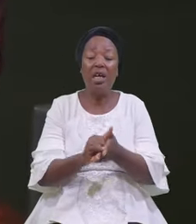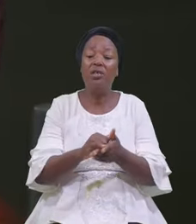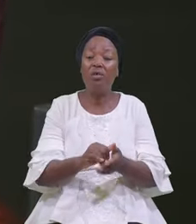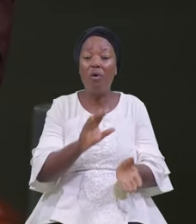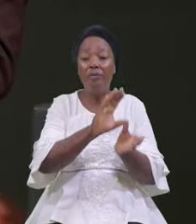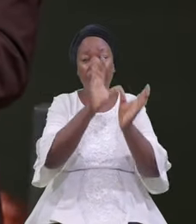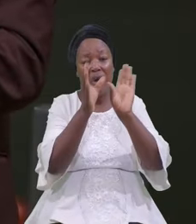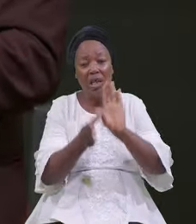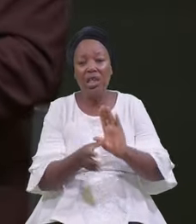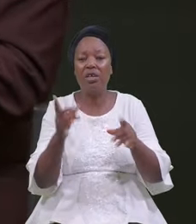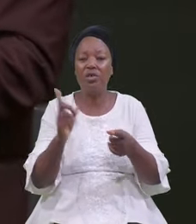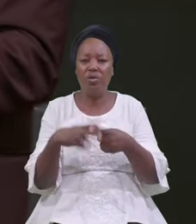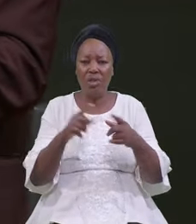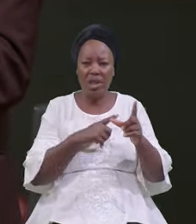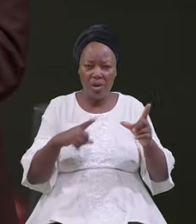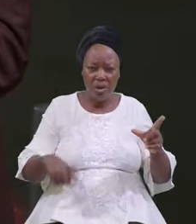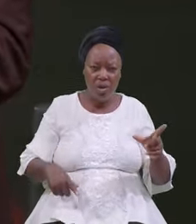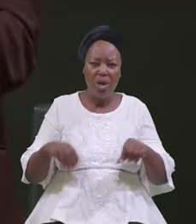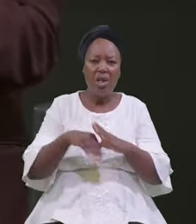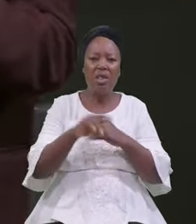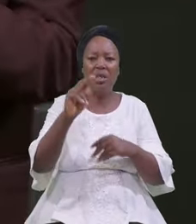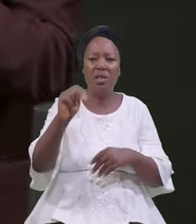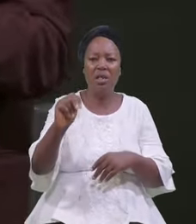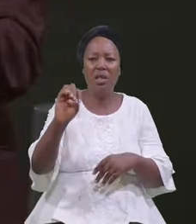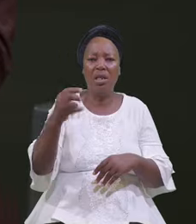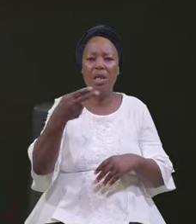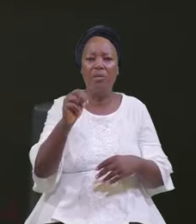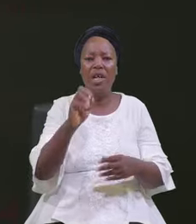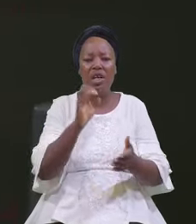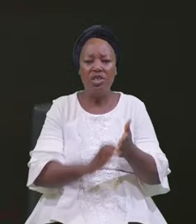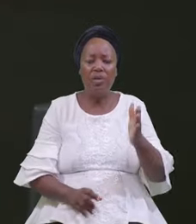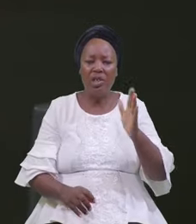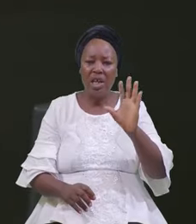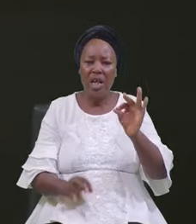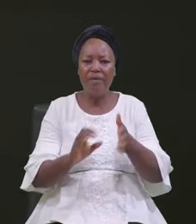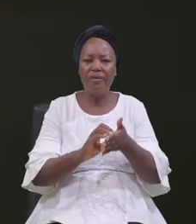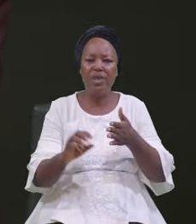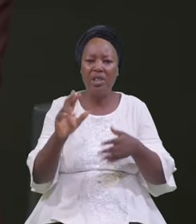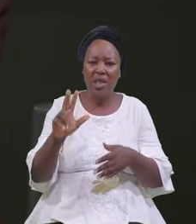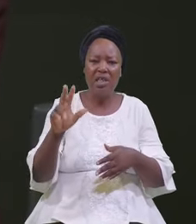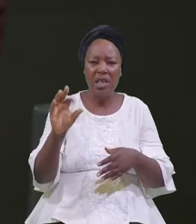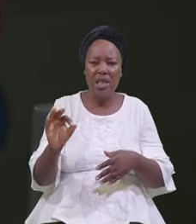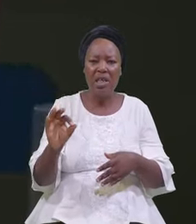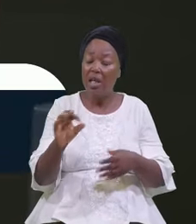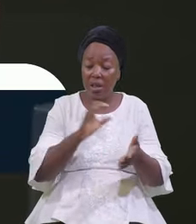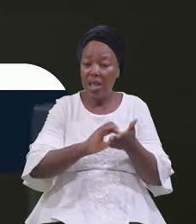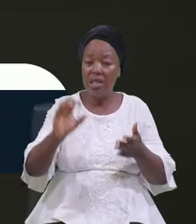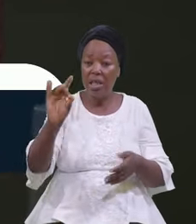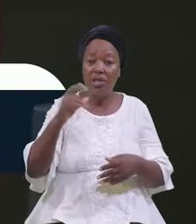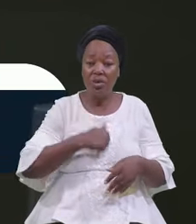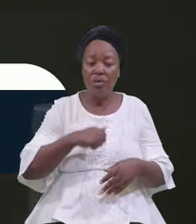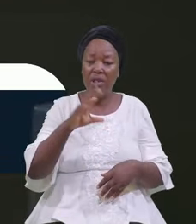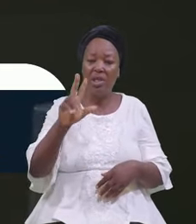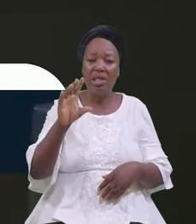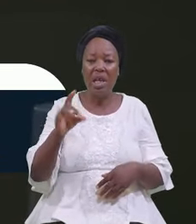converted unto the Lord. In Nehemiah chapter 9, verse 38, and because of all this,